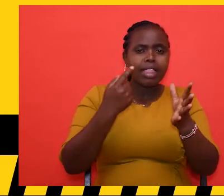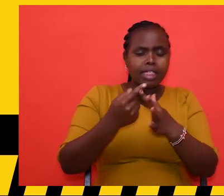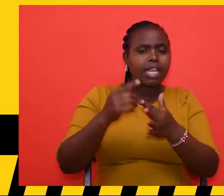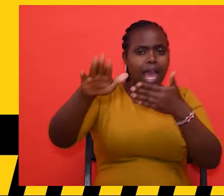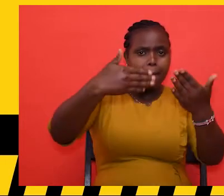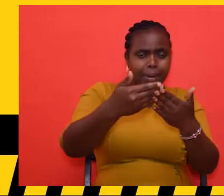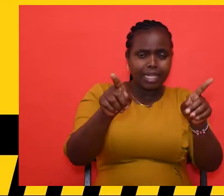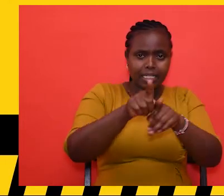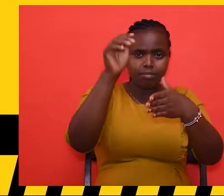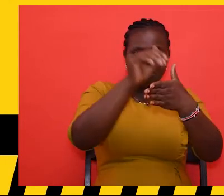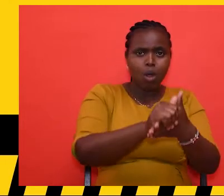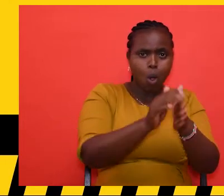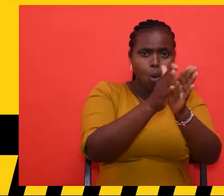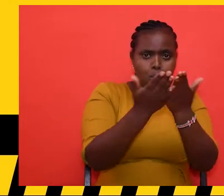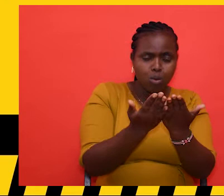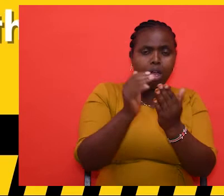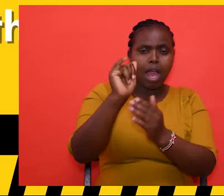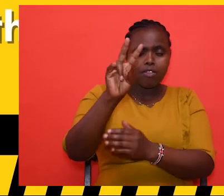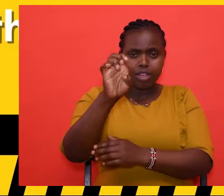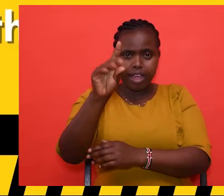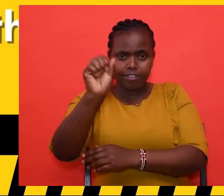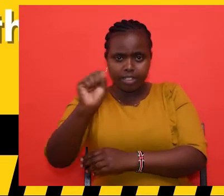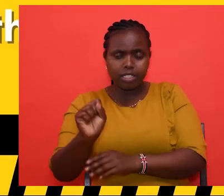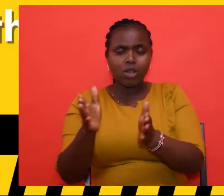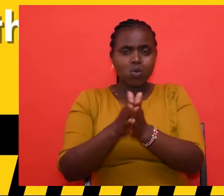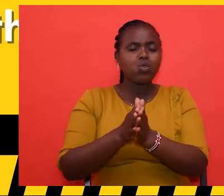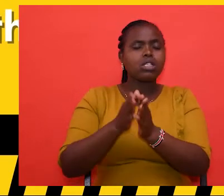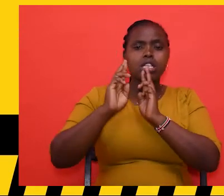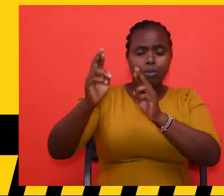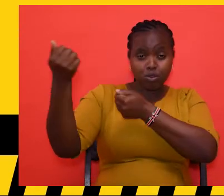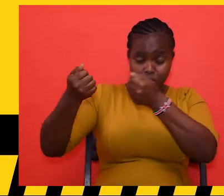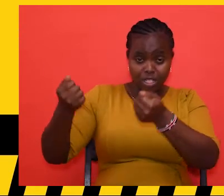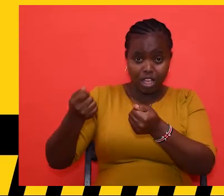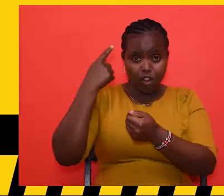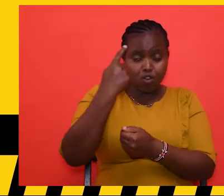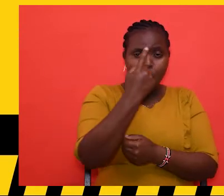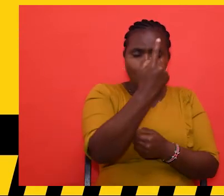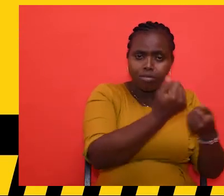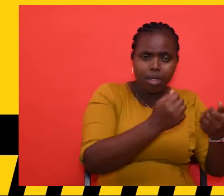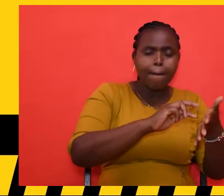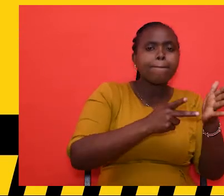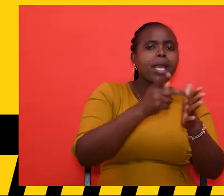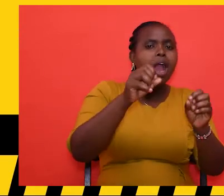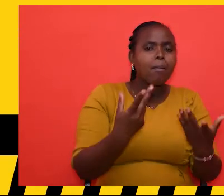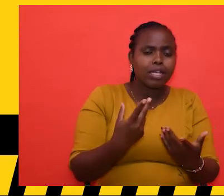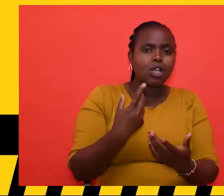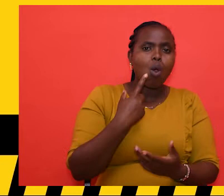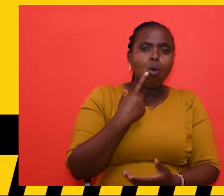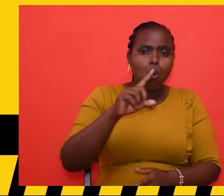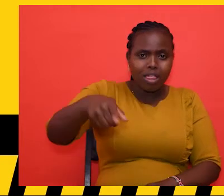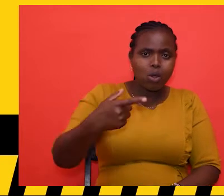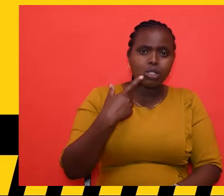make an application and attach a logbook, affidavit, tape lift report of the vehicle. For a single number plate, make payment